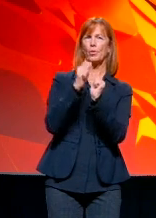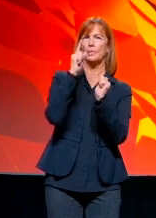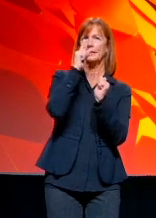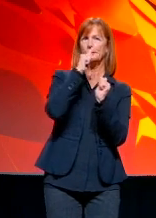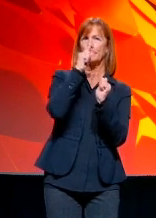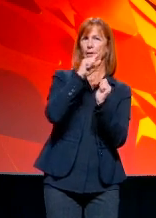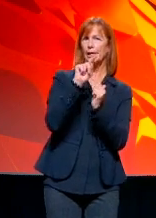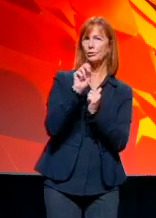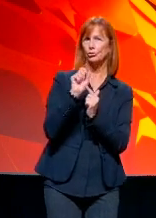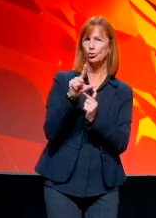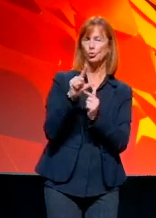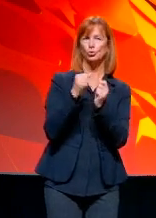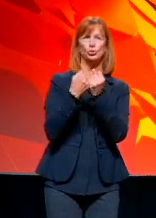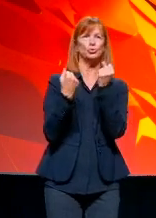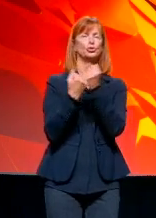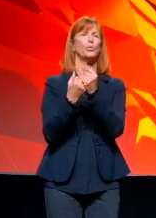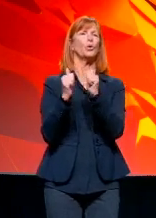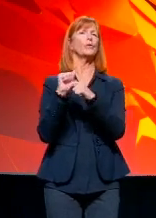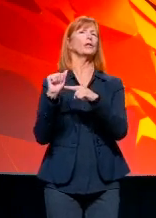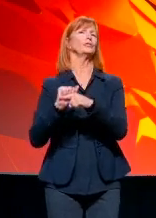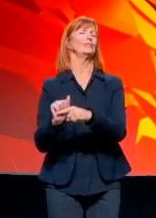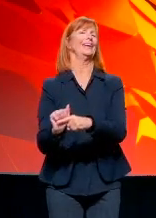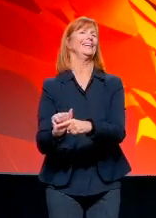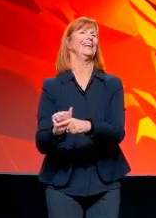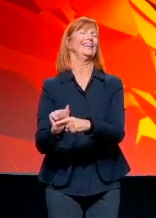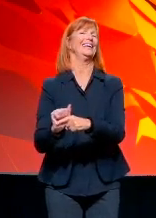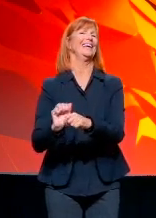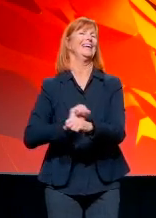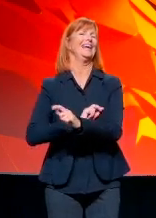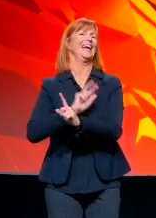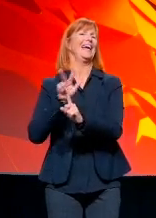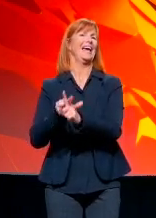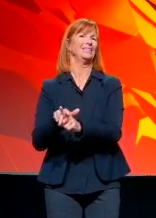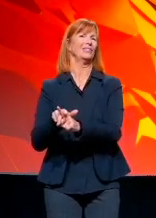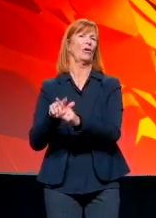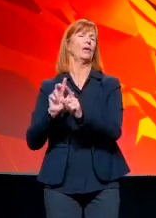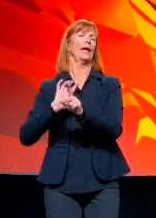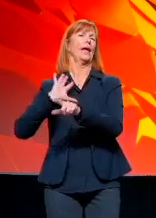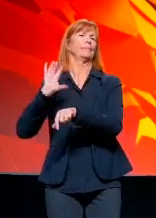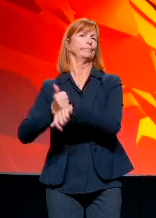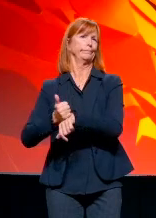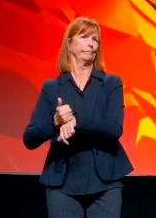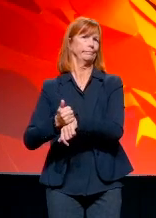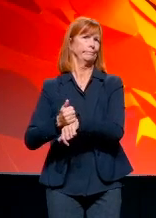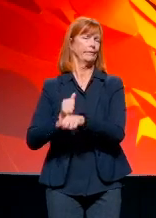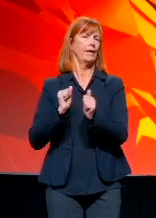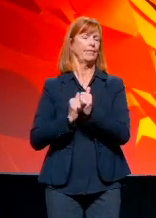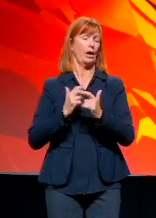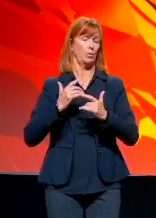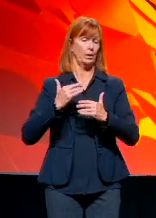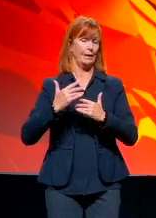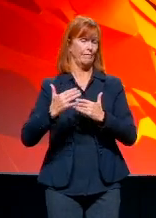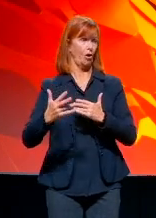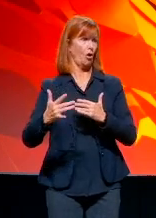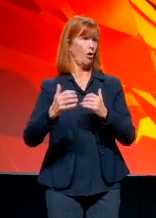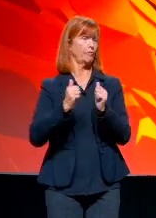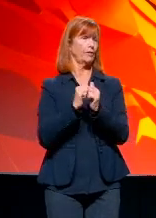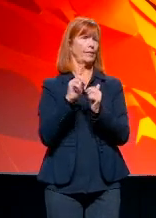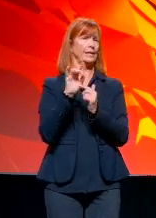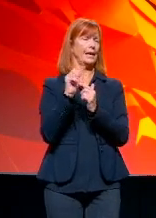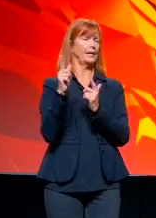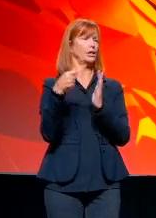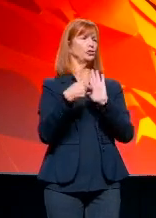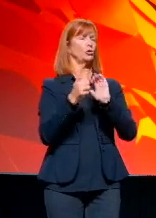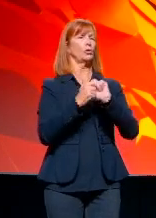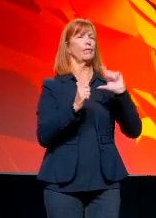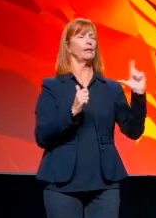to support the training, the evaluation, and deployment of foundation model. That involves like the data pipeline, as shown on the left,